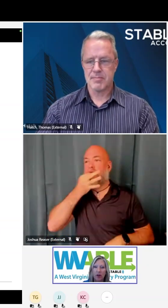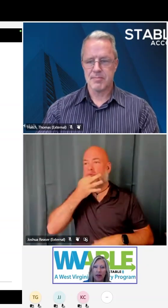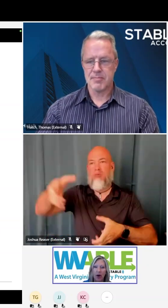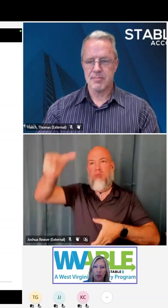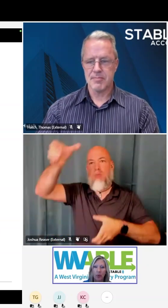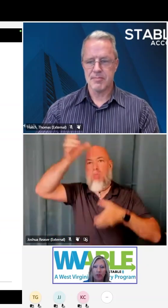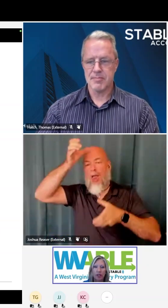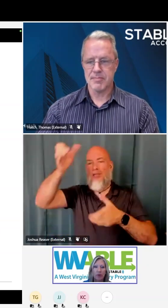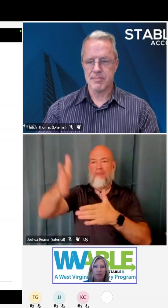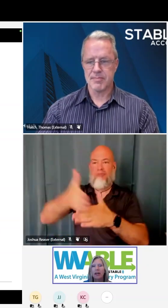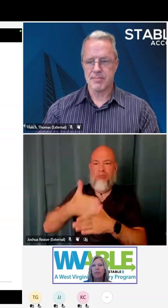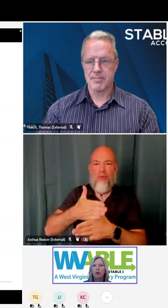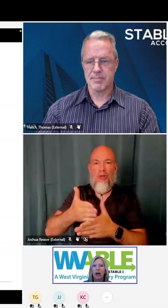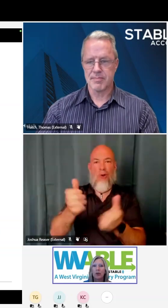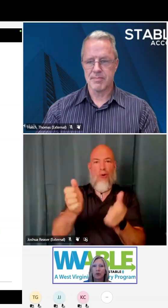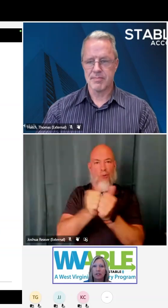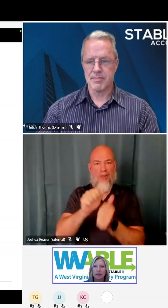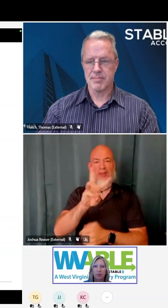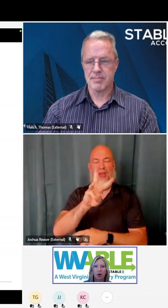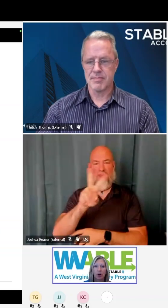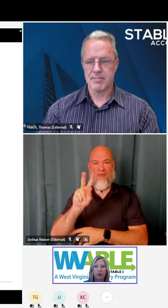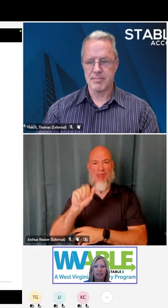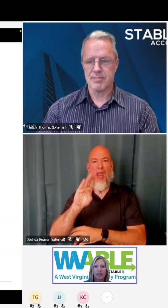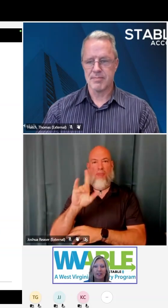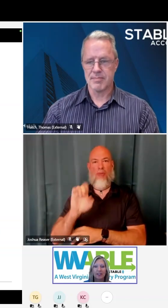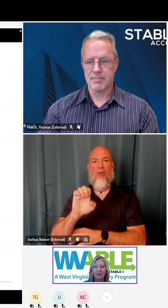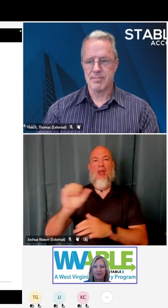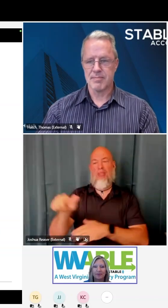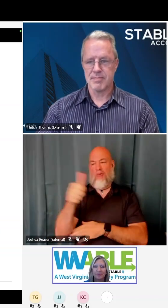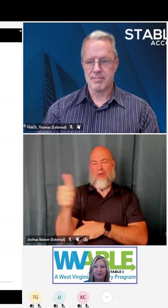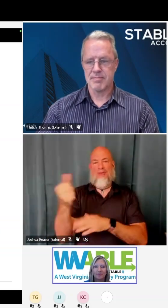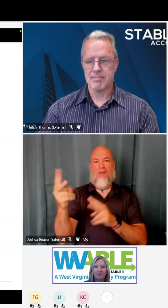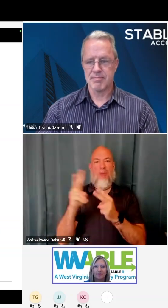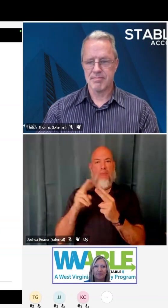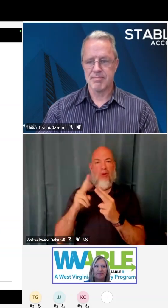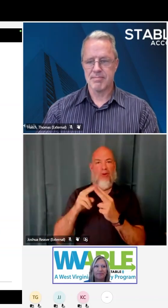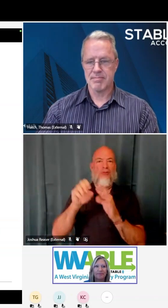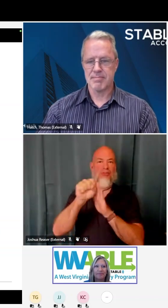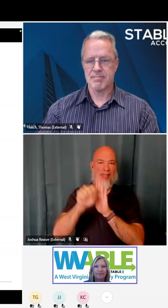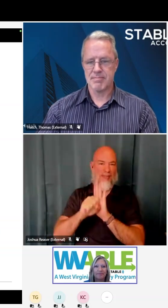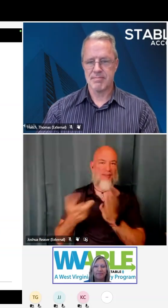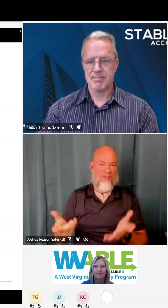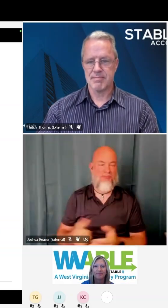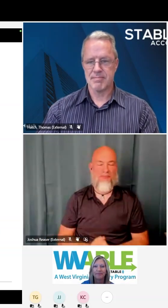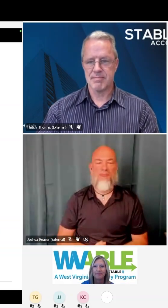generous in sharing that with WVABLE and the rest of the partner states.